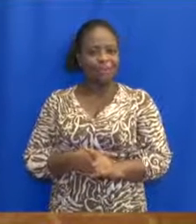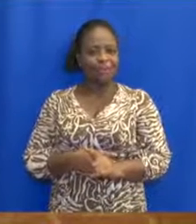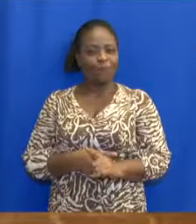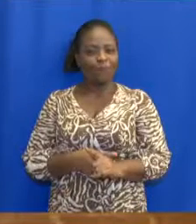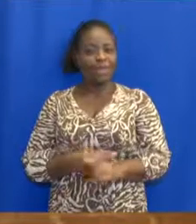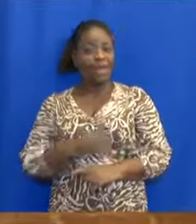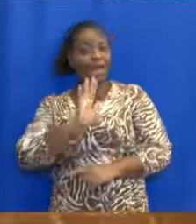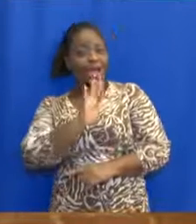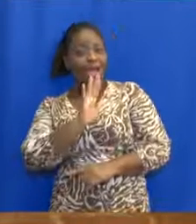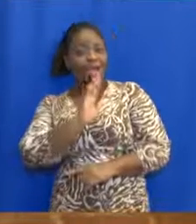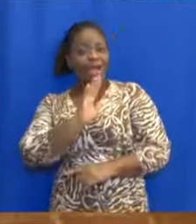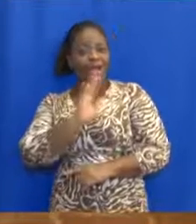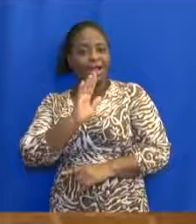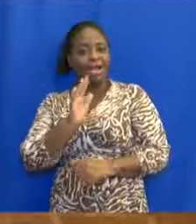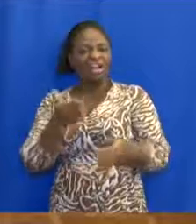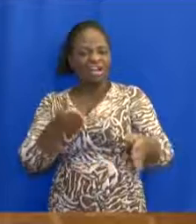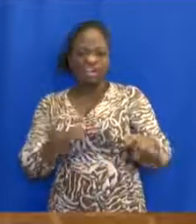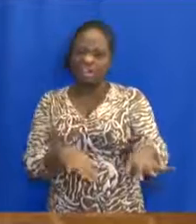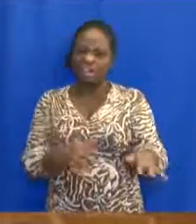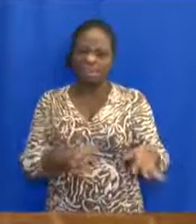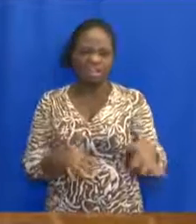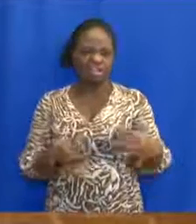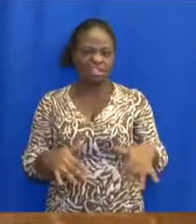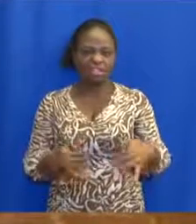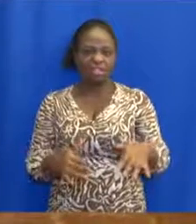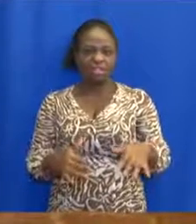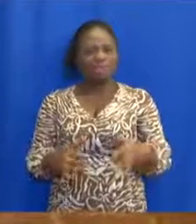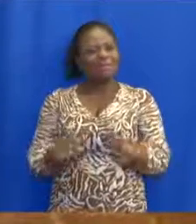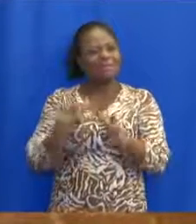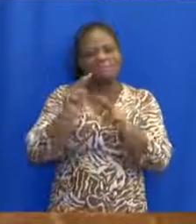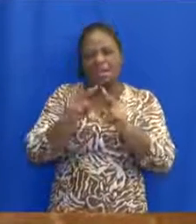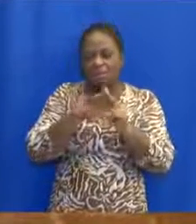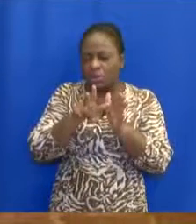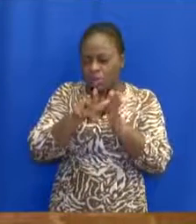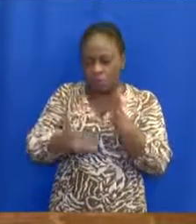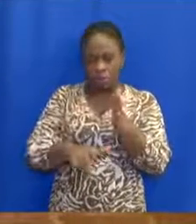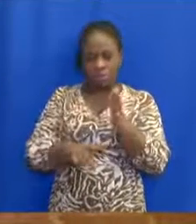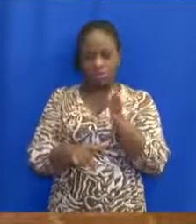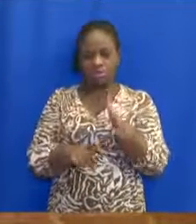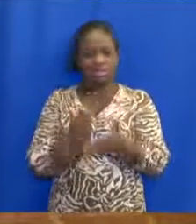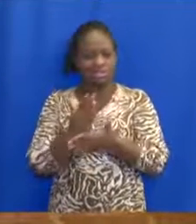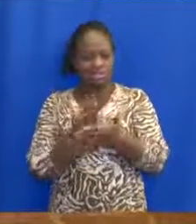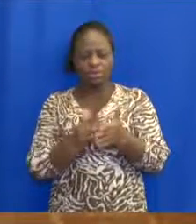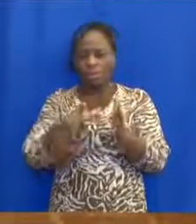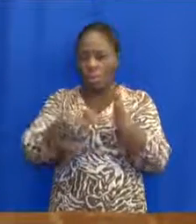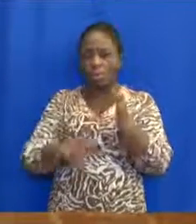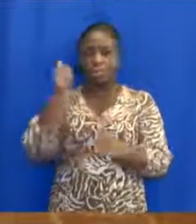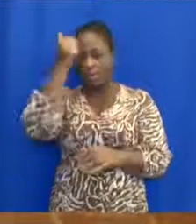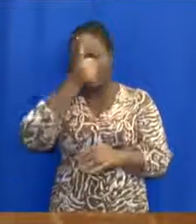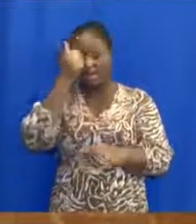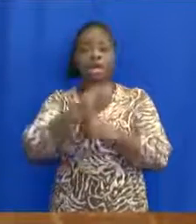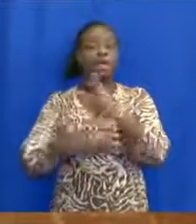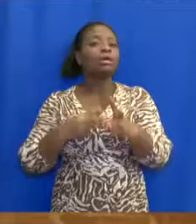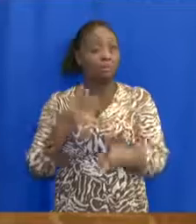Our hospitalization and death rates have consistently been very low, some of the lowest in Africa and in the